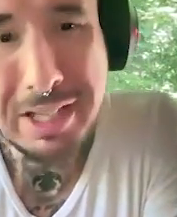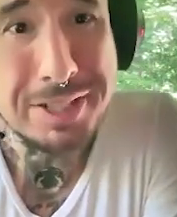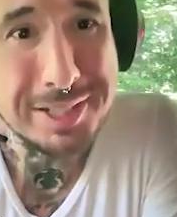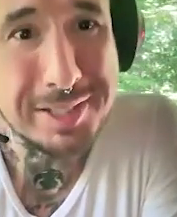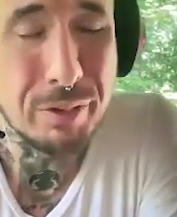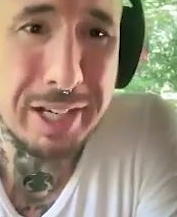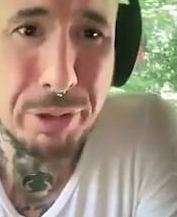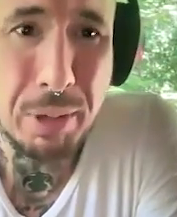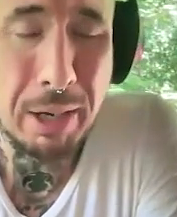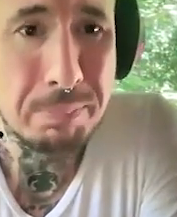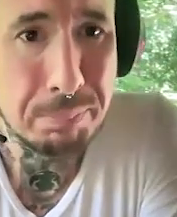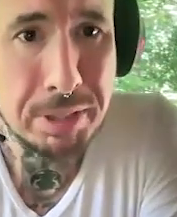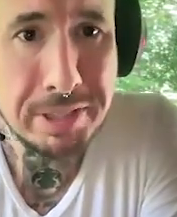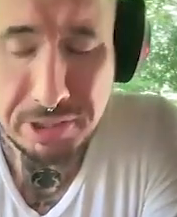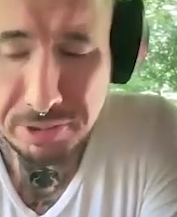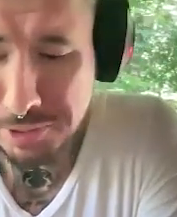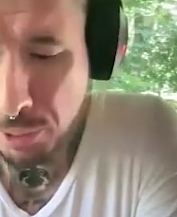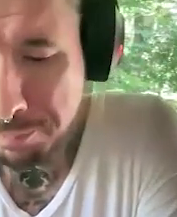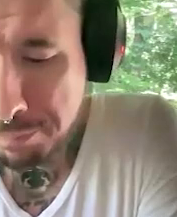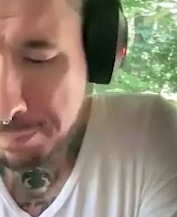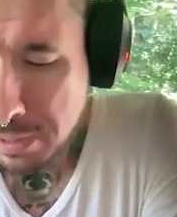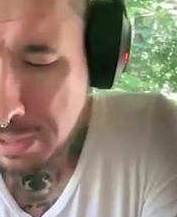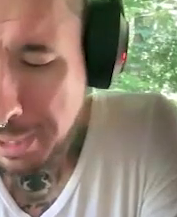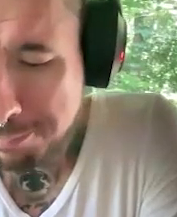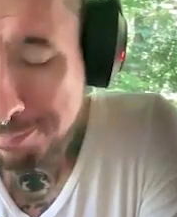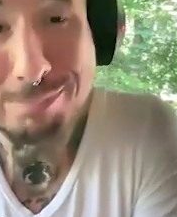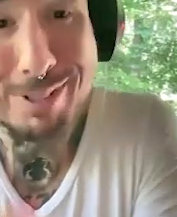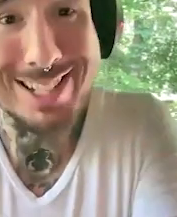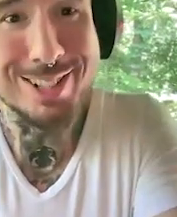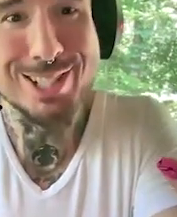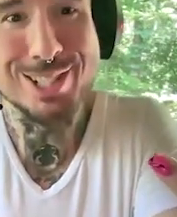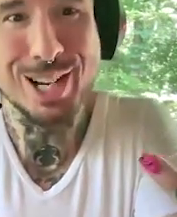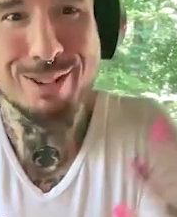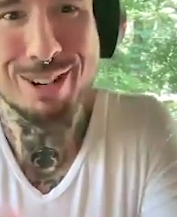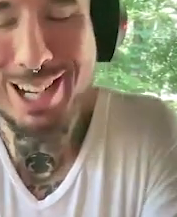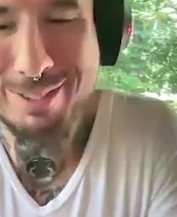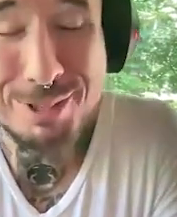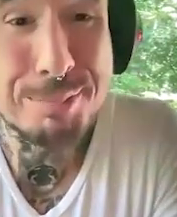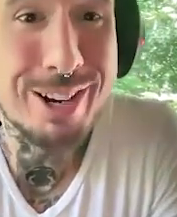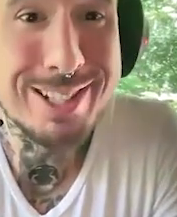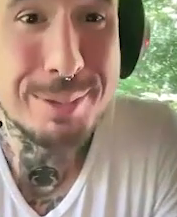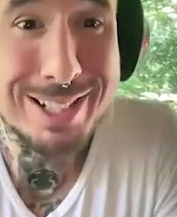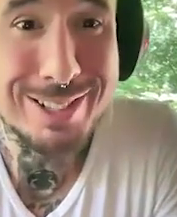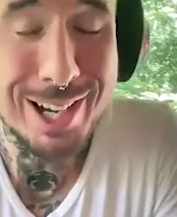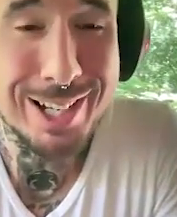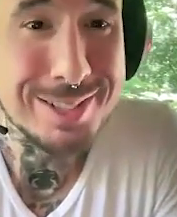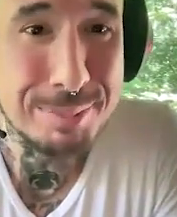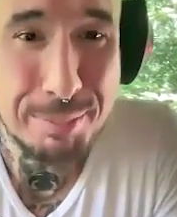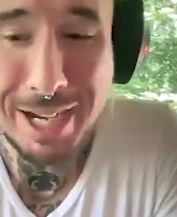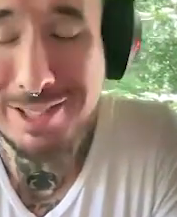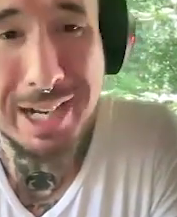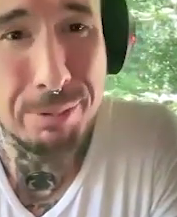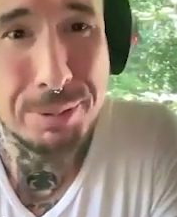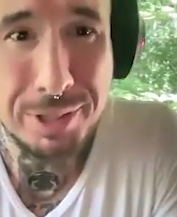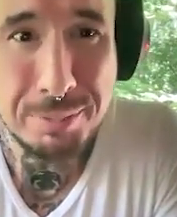So if you need to self-care throughout, please do so. But as I started to share, right, I was born into being